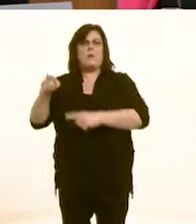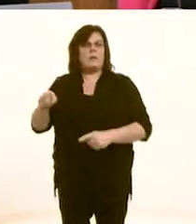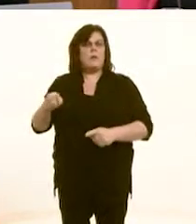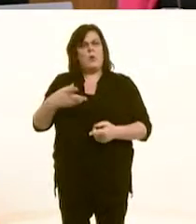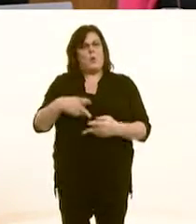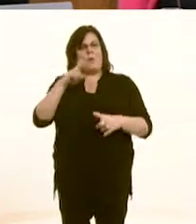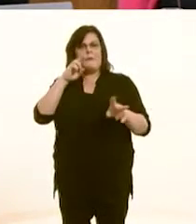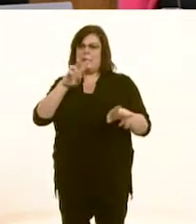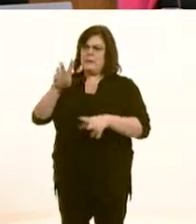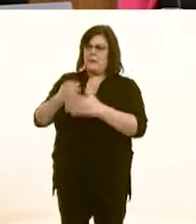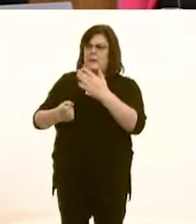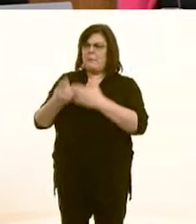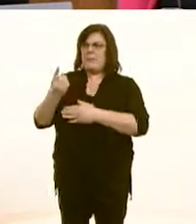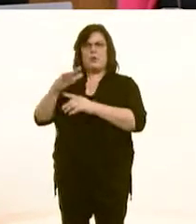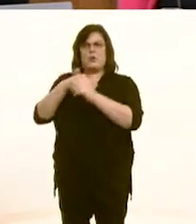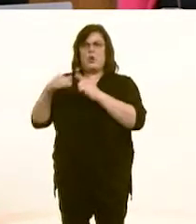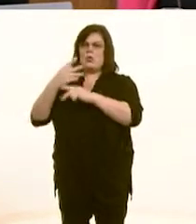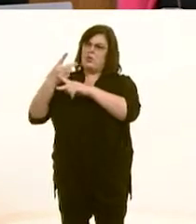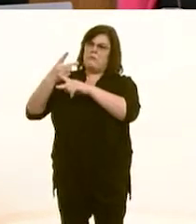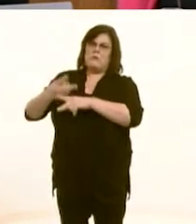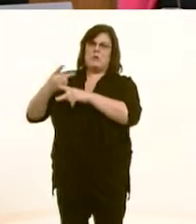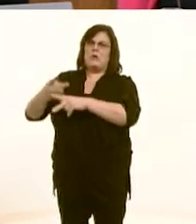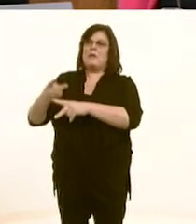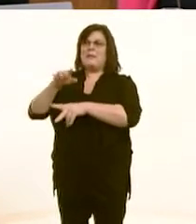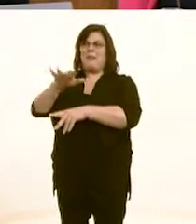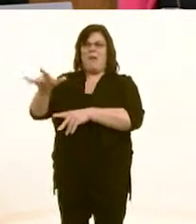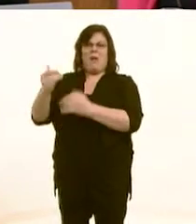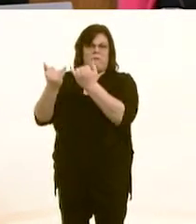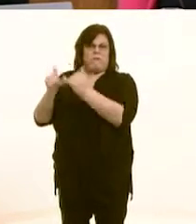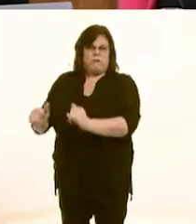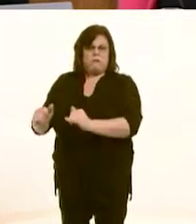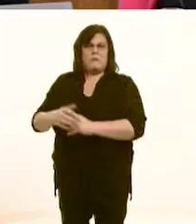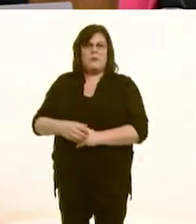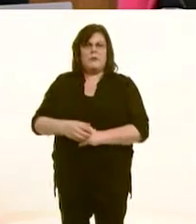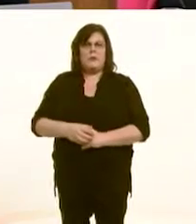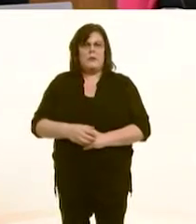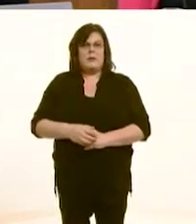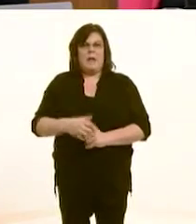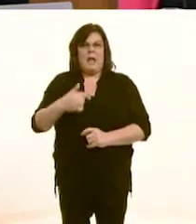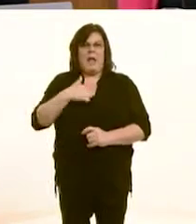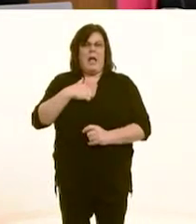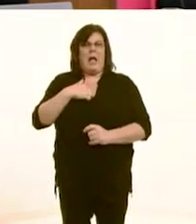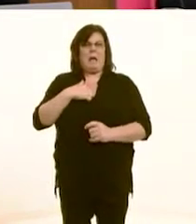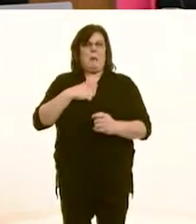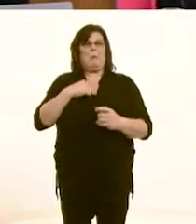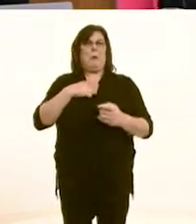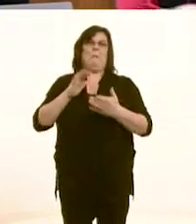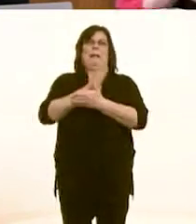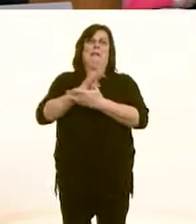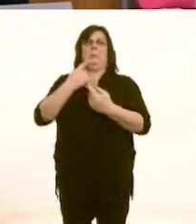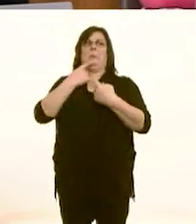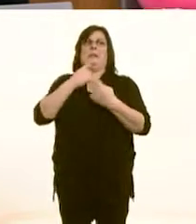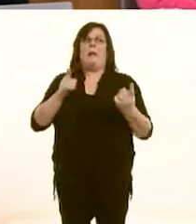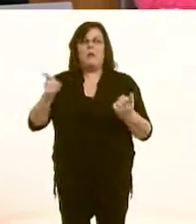now what's happening in England with social services and the collapse of social services there, which gives me no particular pleasure to say. But we